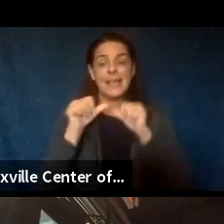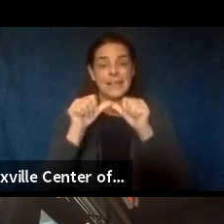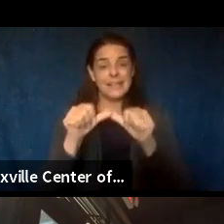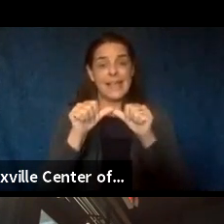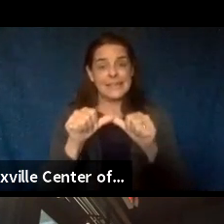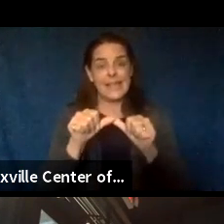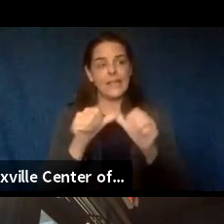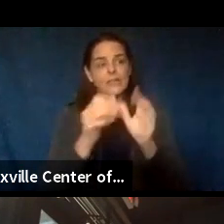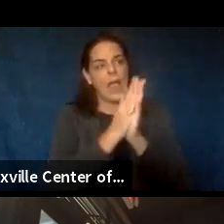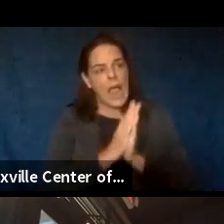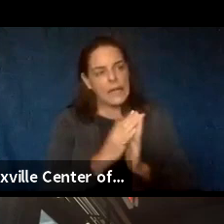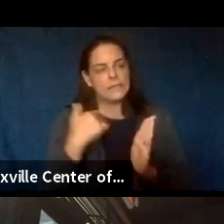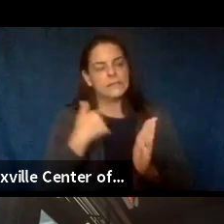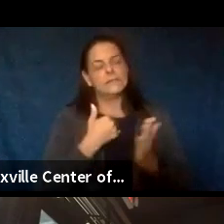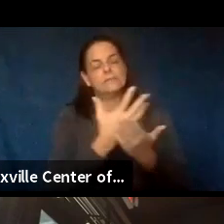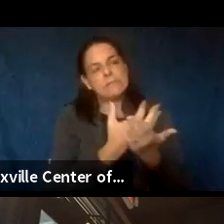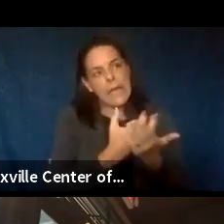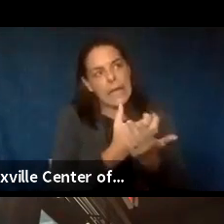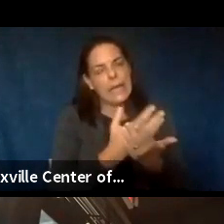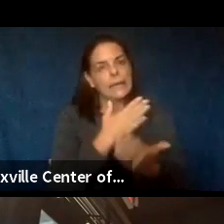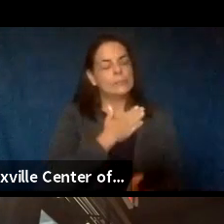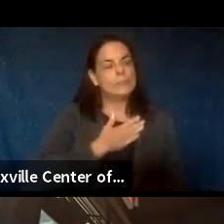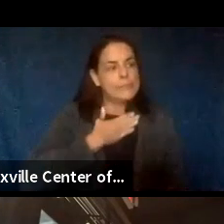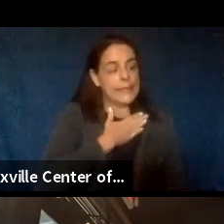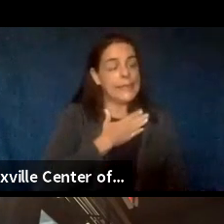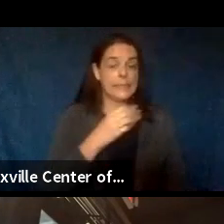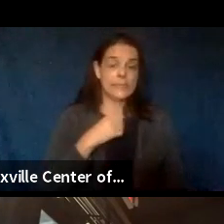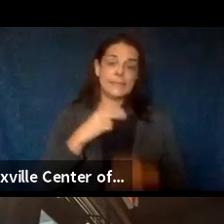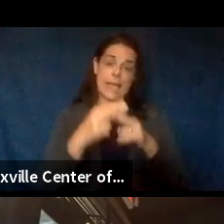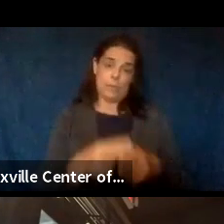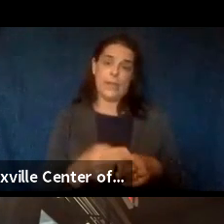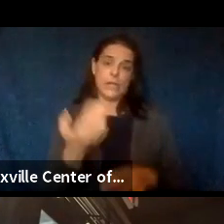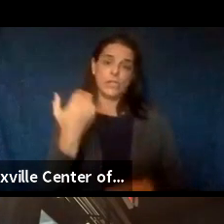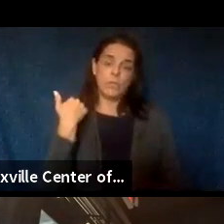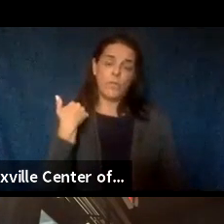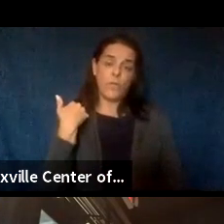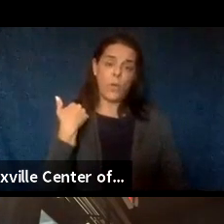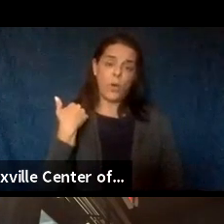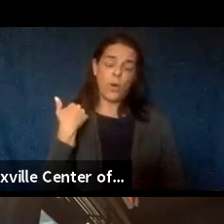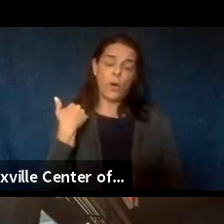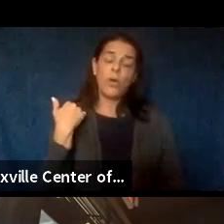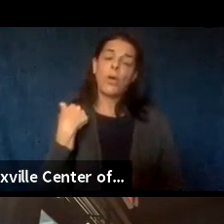pleas to us. And I've brought this up before, that we need to